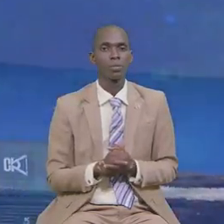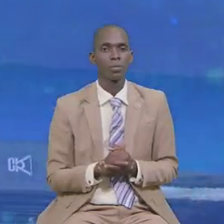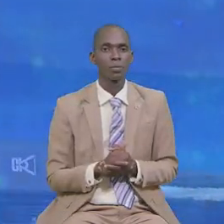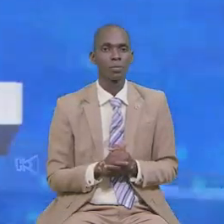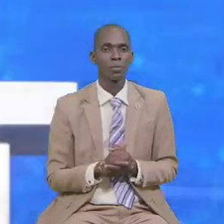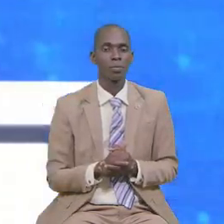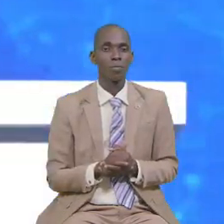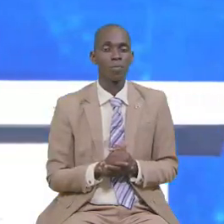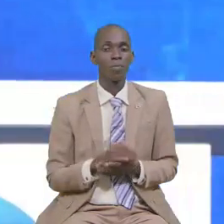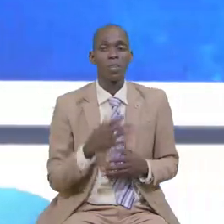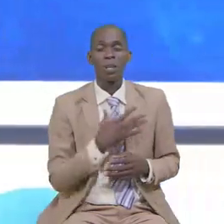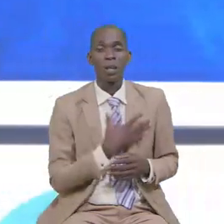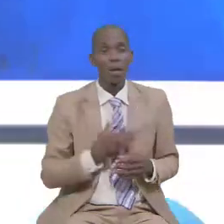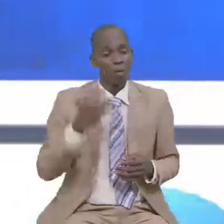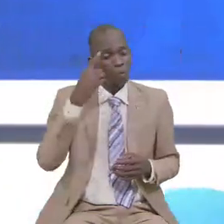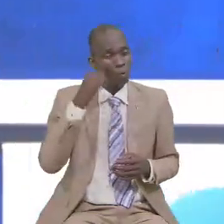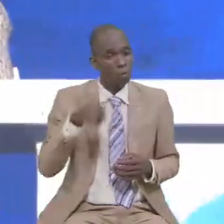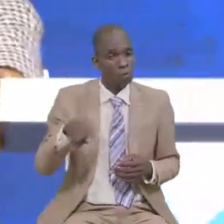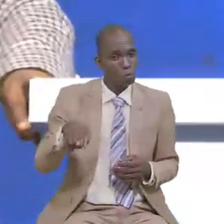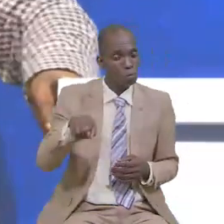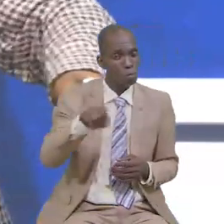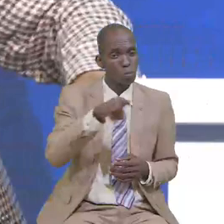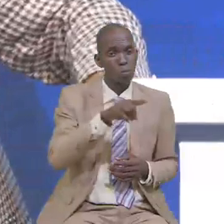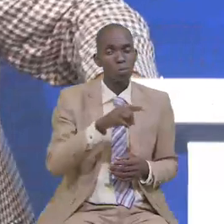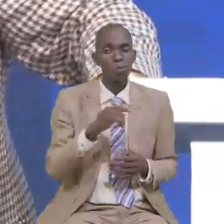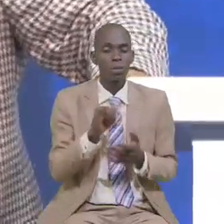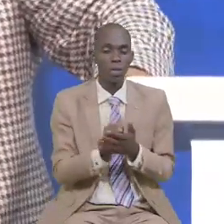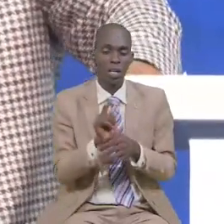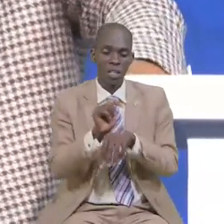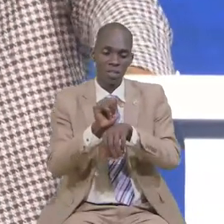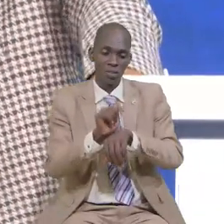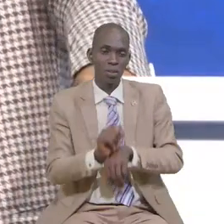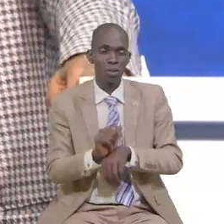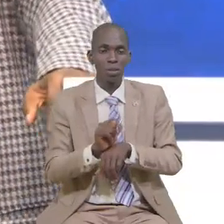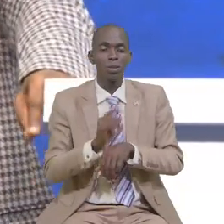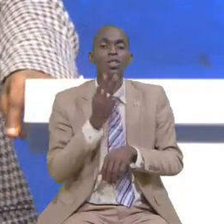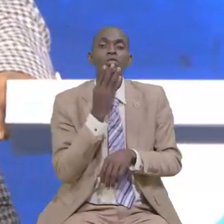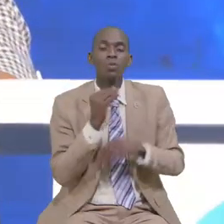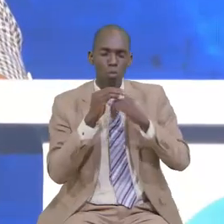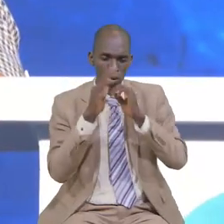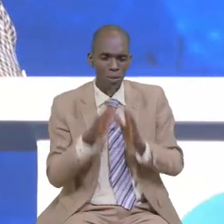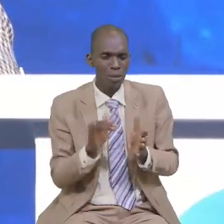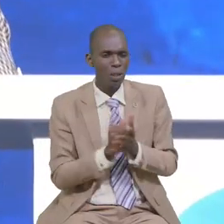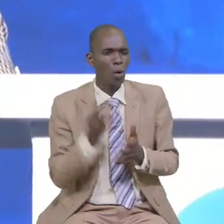And for those traditional Jewish worshippers, that was too much for them.